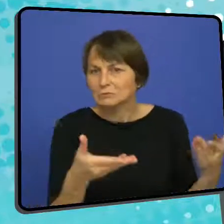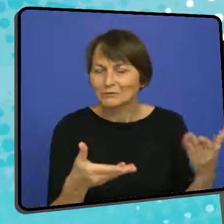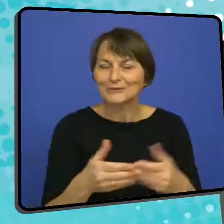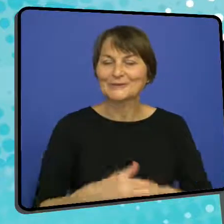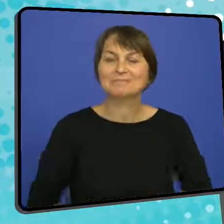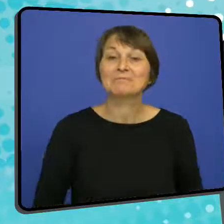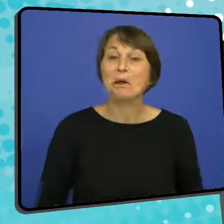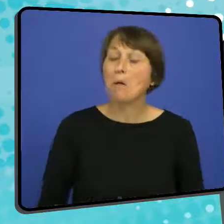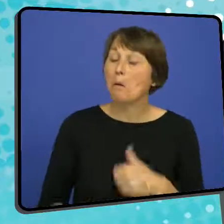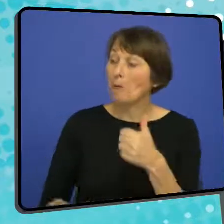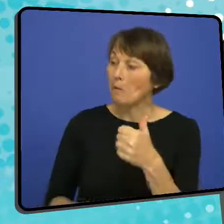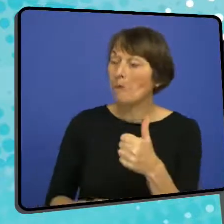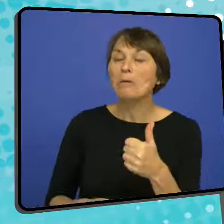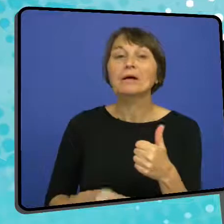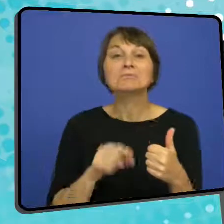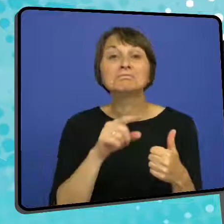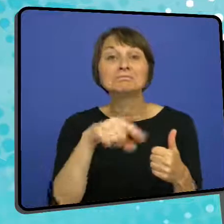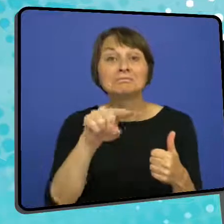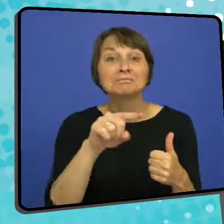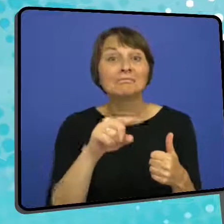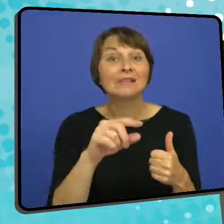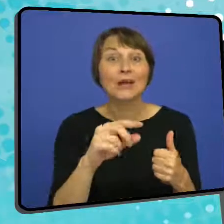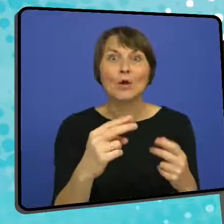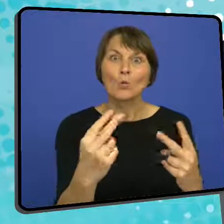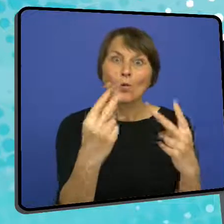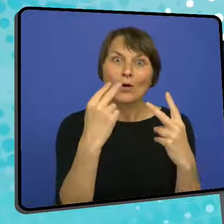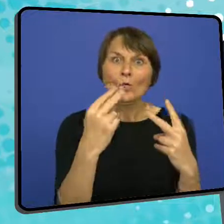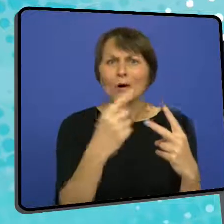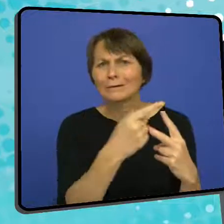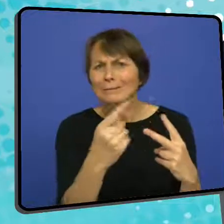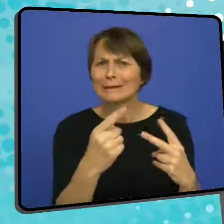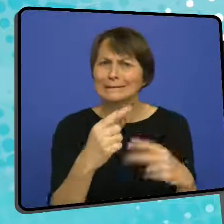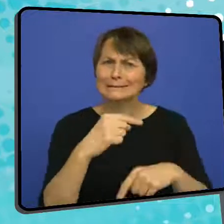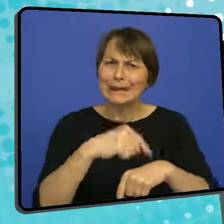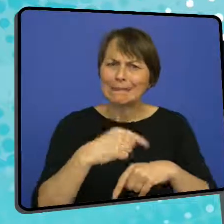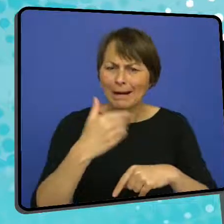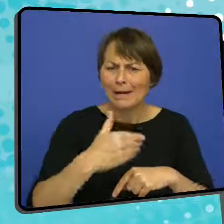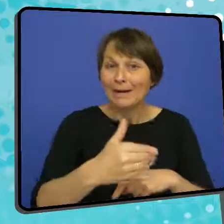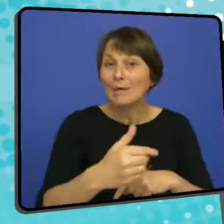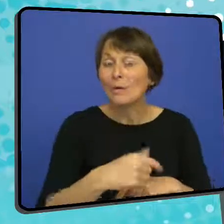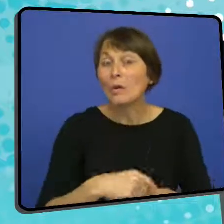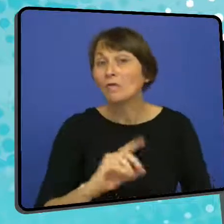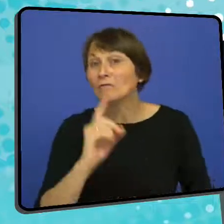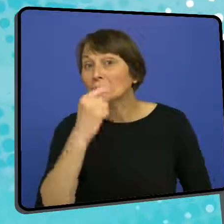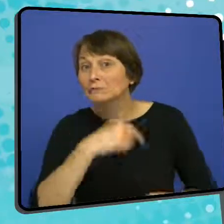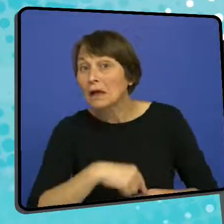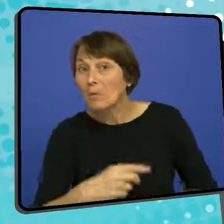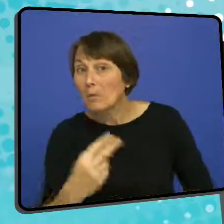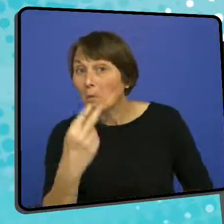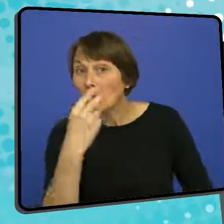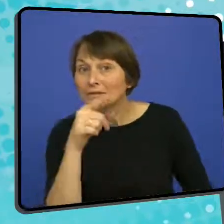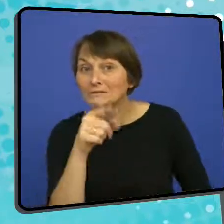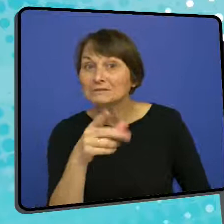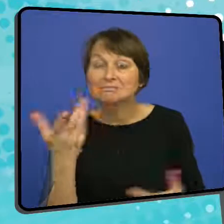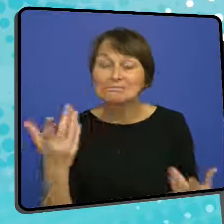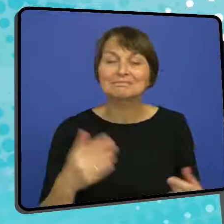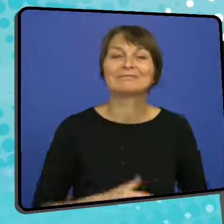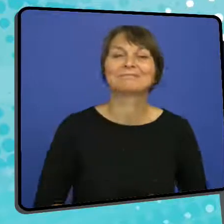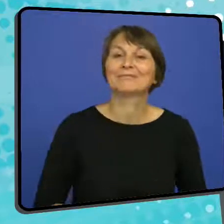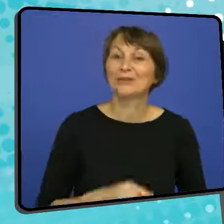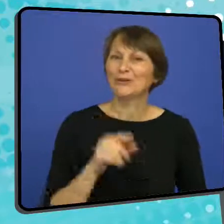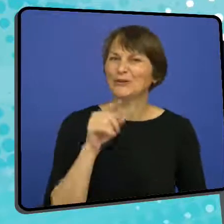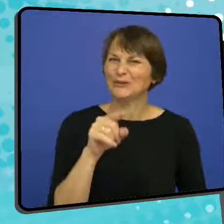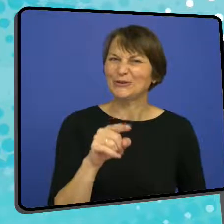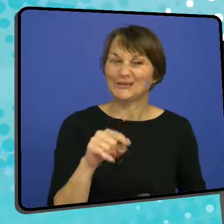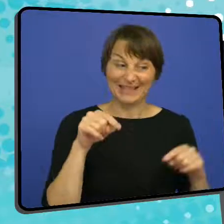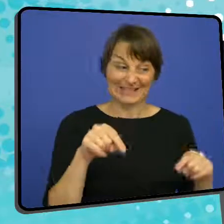for those who are long-time watchers, maybe first-time listeners, I don't know, one of the nice things about this